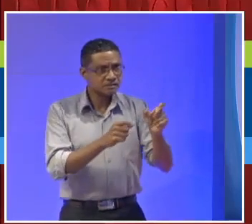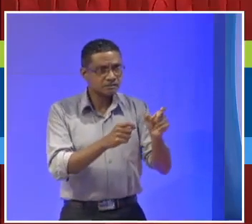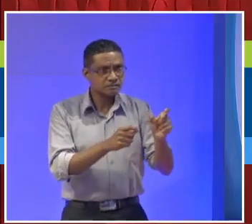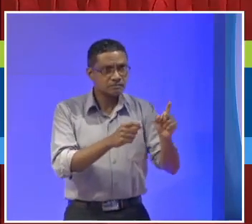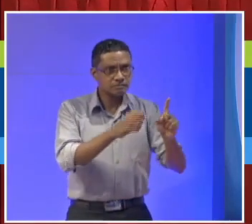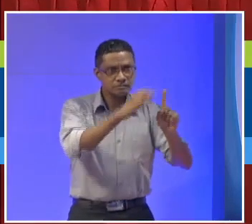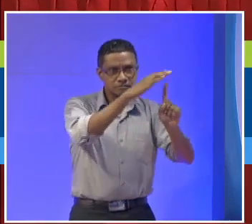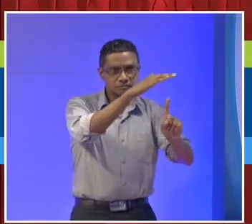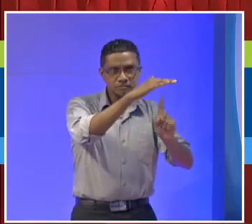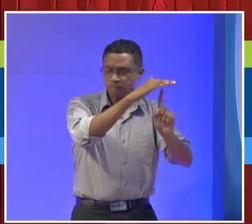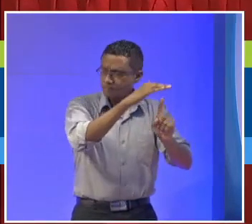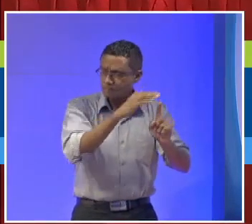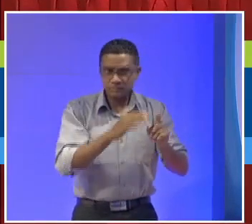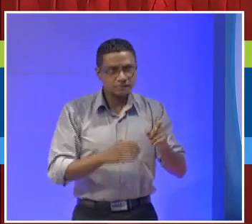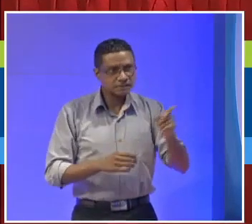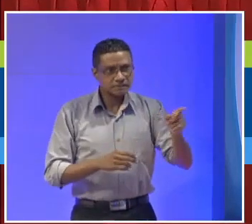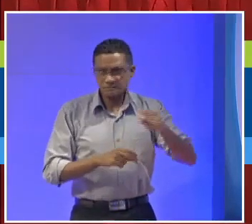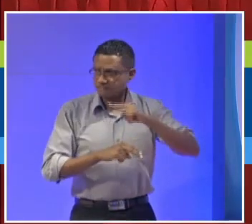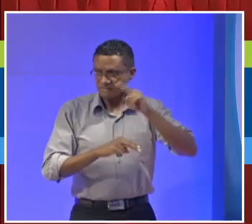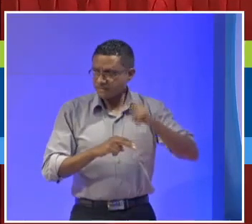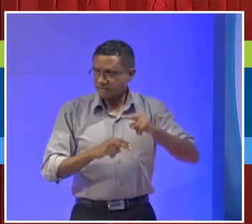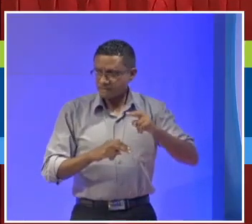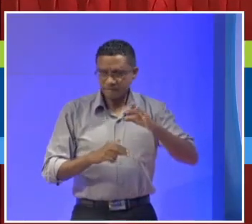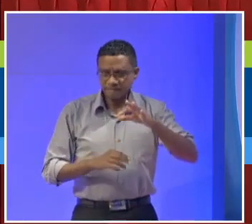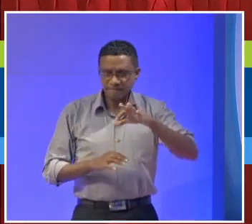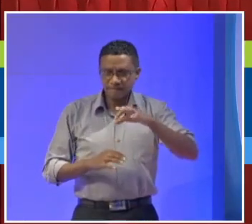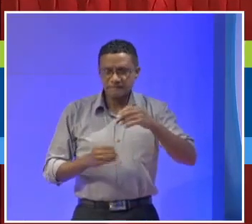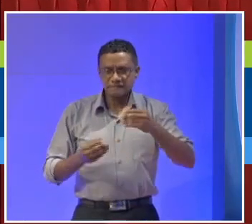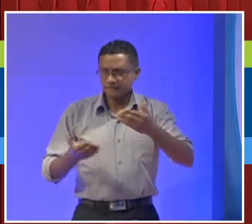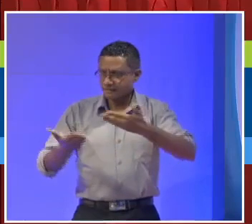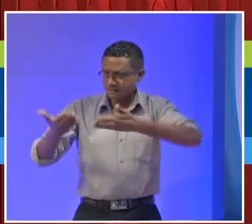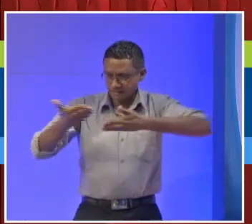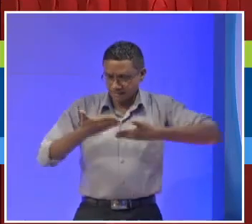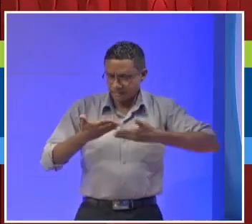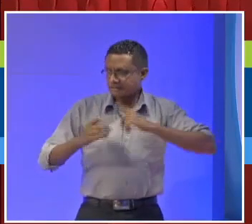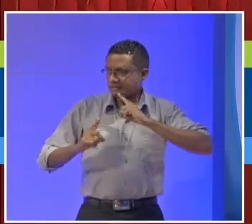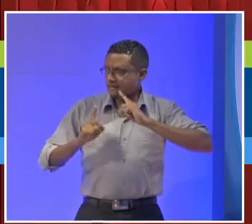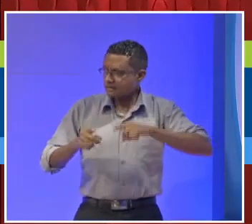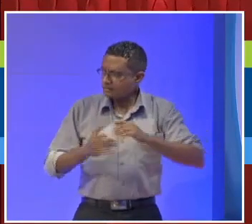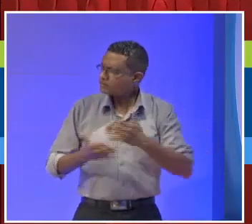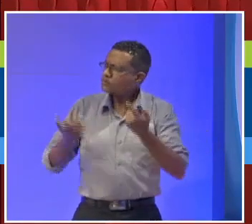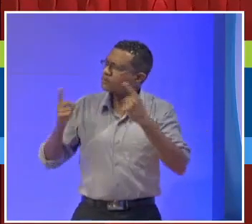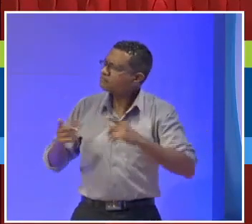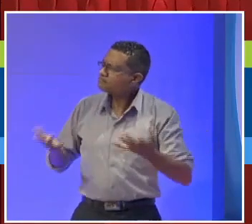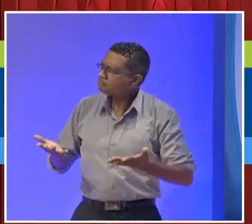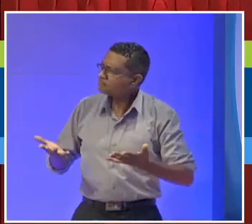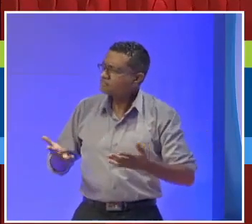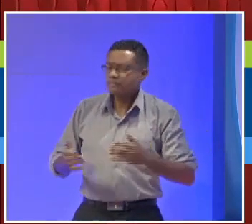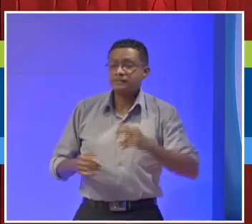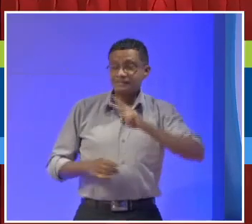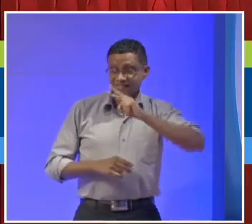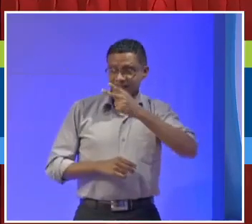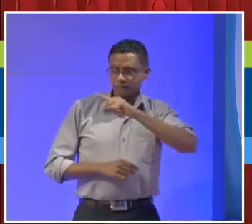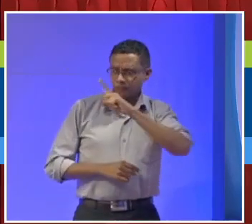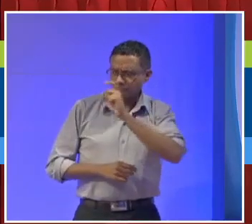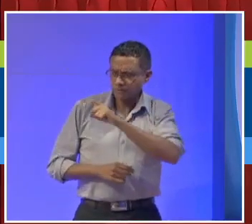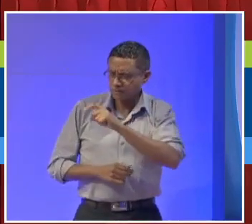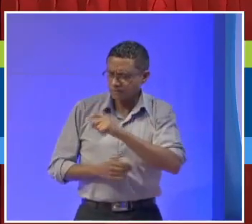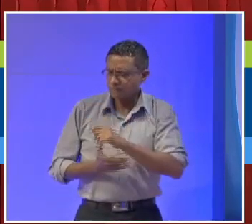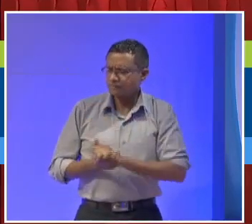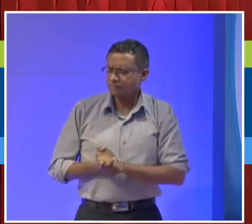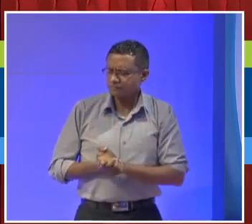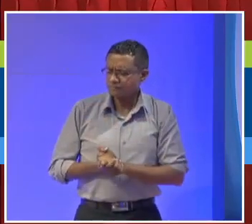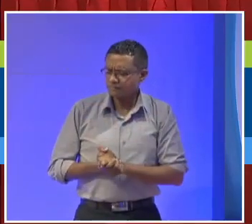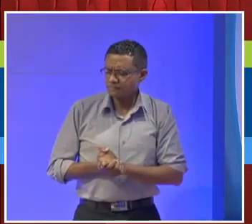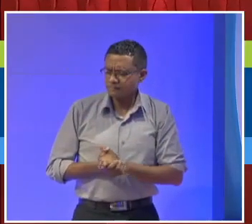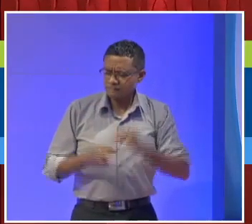received a result. So what's the update there? My second question is for Minister Dayal Singh. Did the ministry consult with